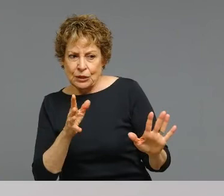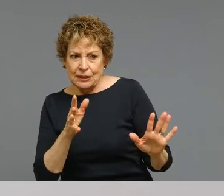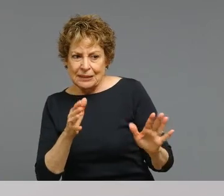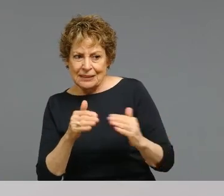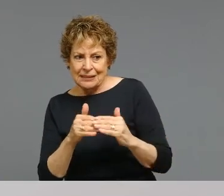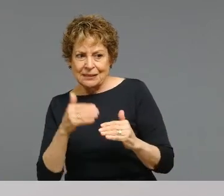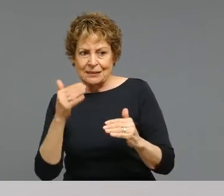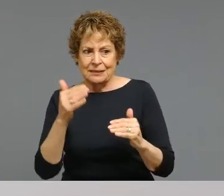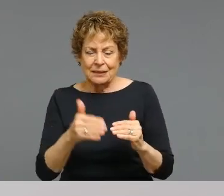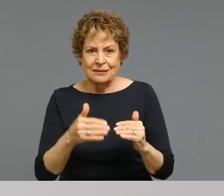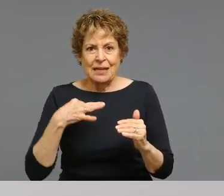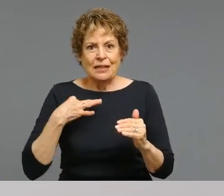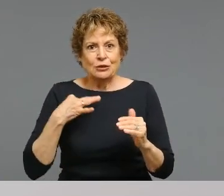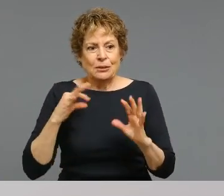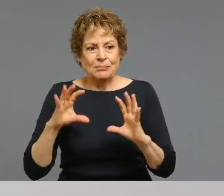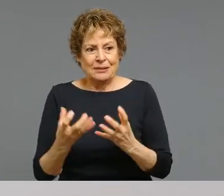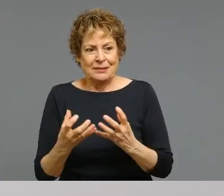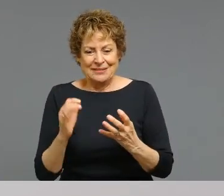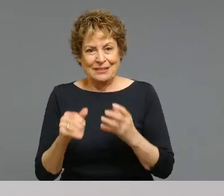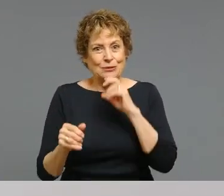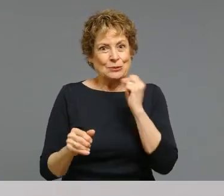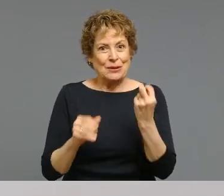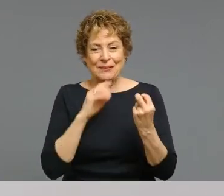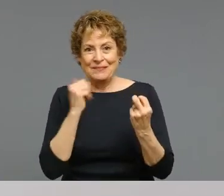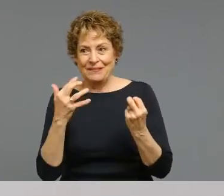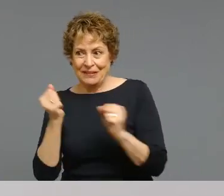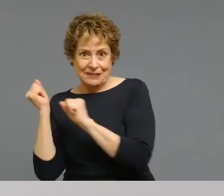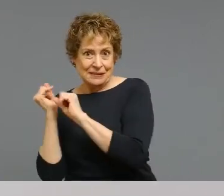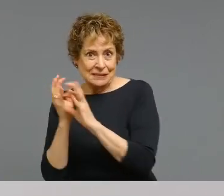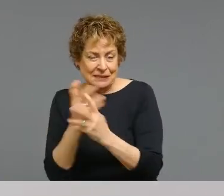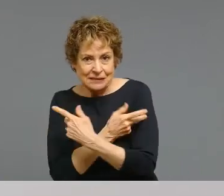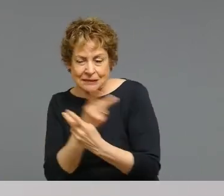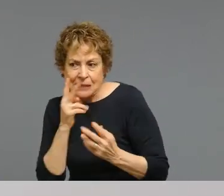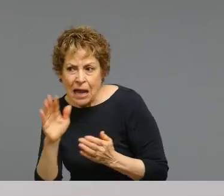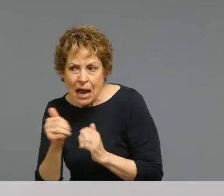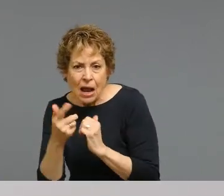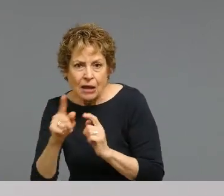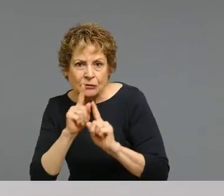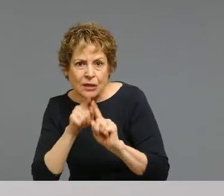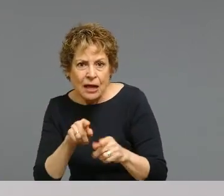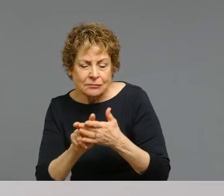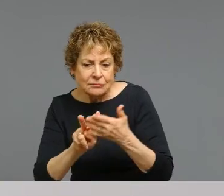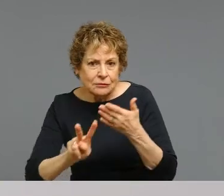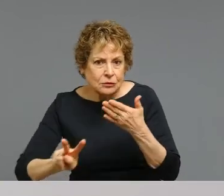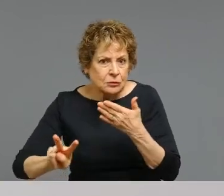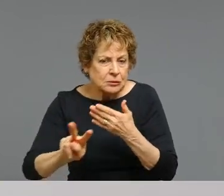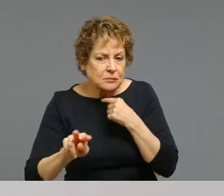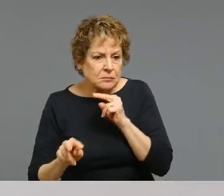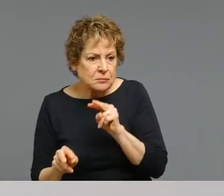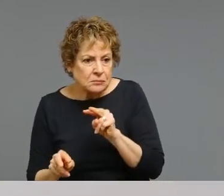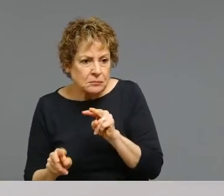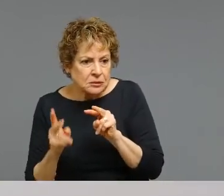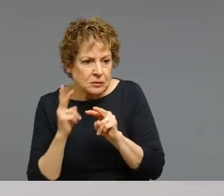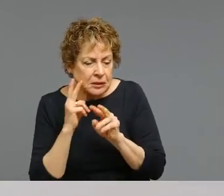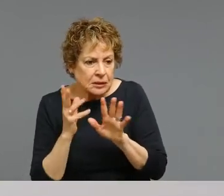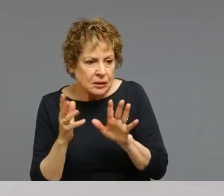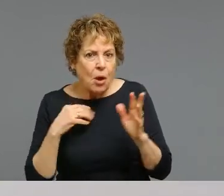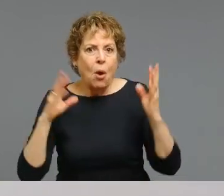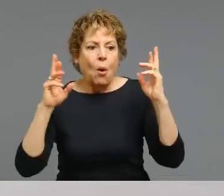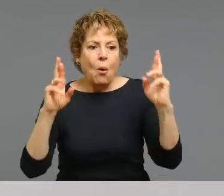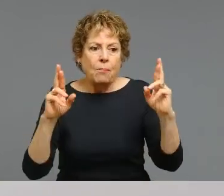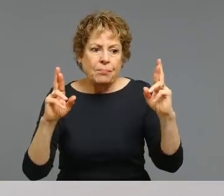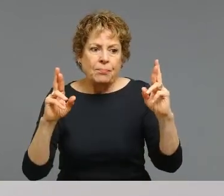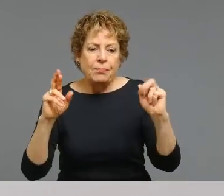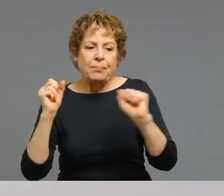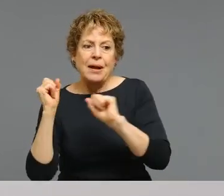15-year-olds. And so now that we've kind of seen we were hoping we'd have a huge rush on demand. We did see